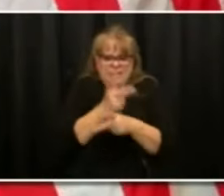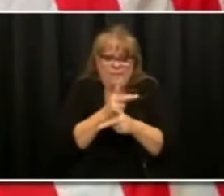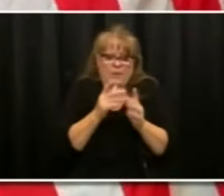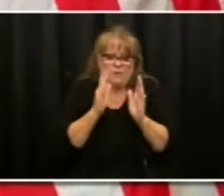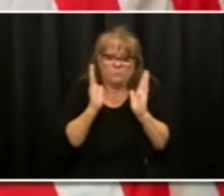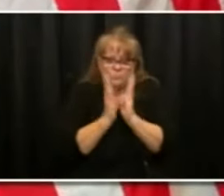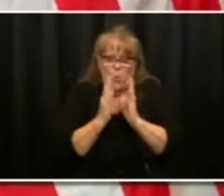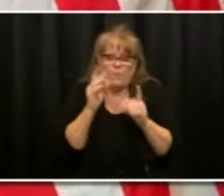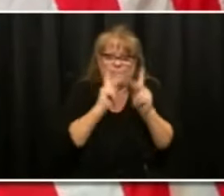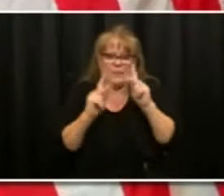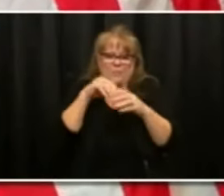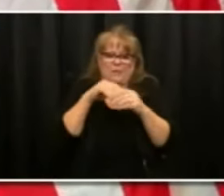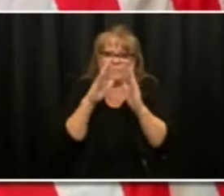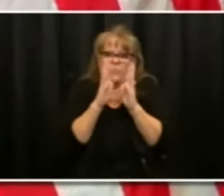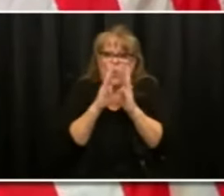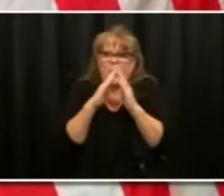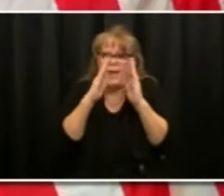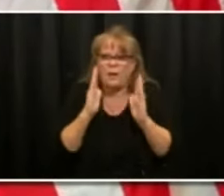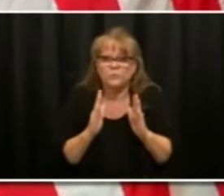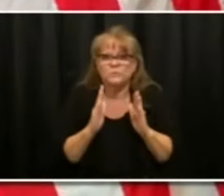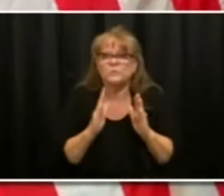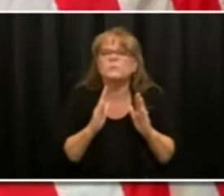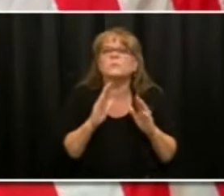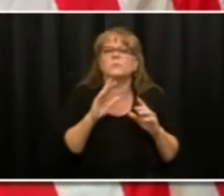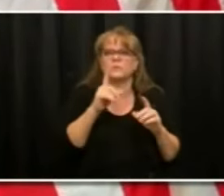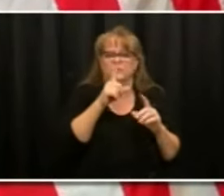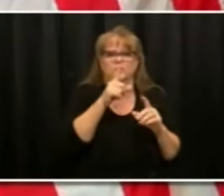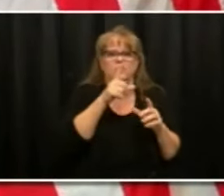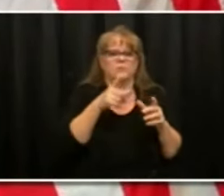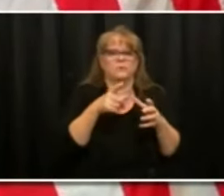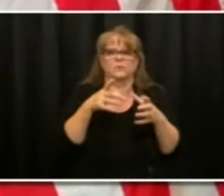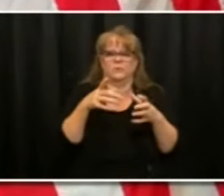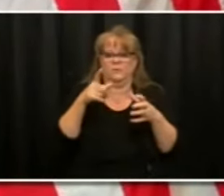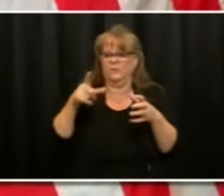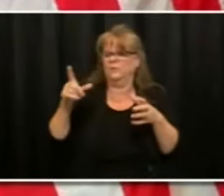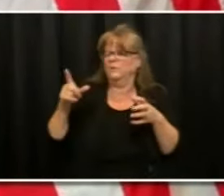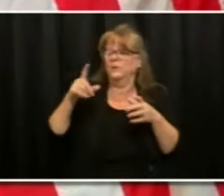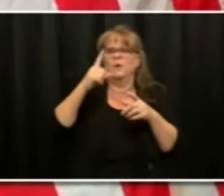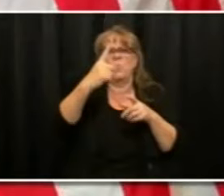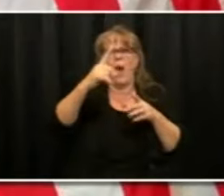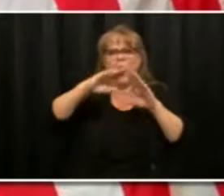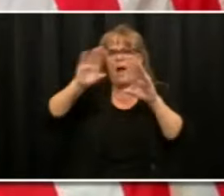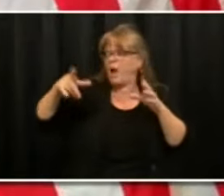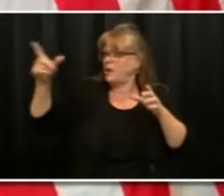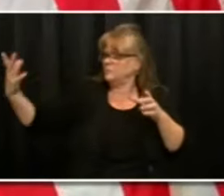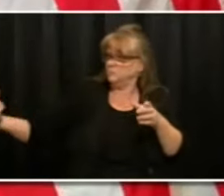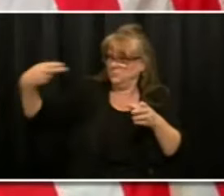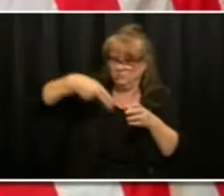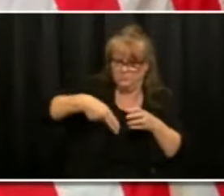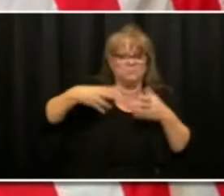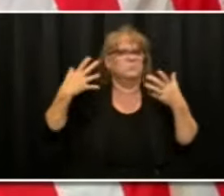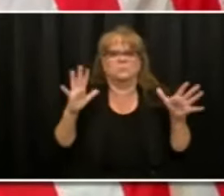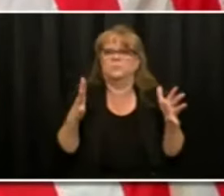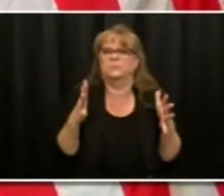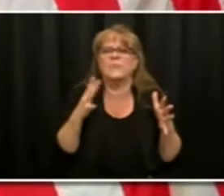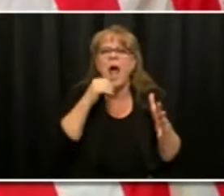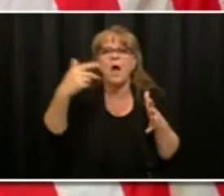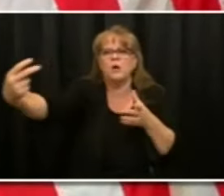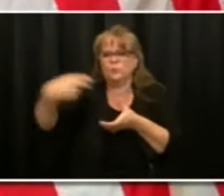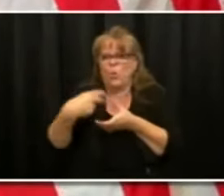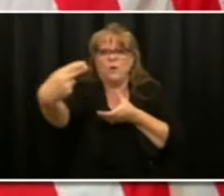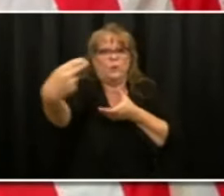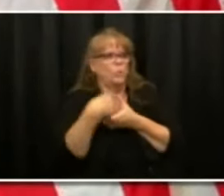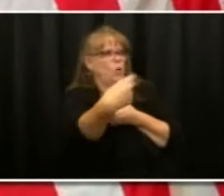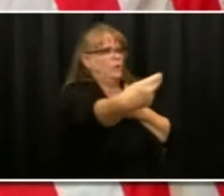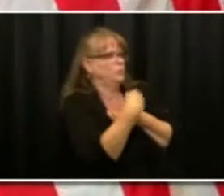right, is a bet. The more of us make that decision in how we live over the next few weeks, the